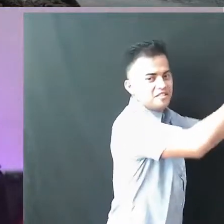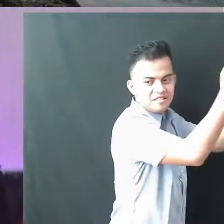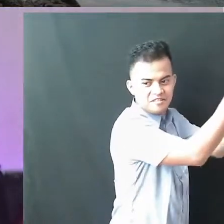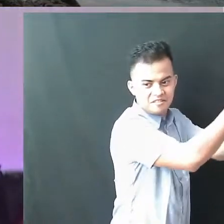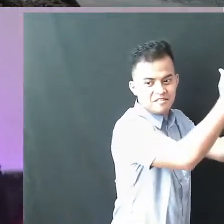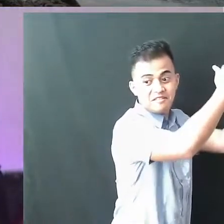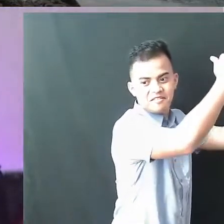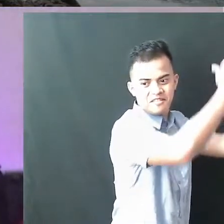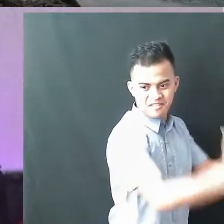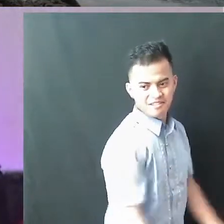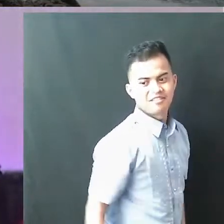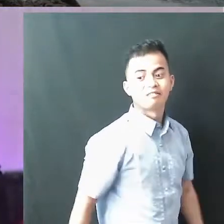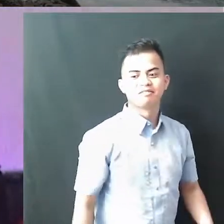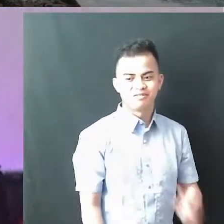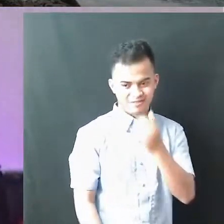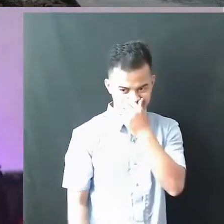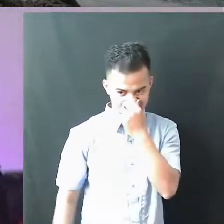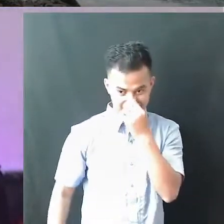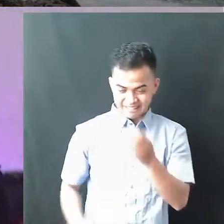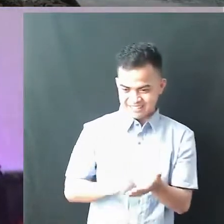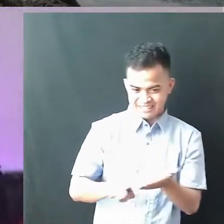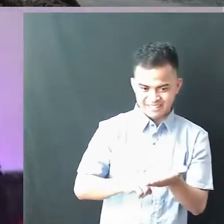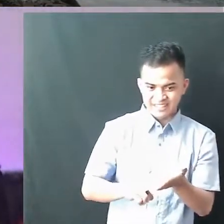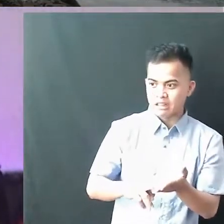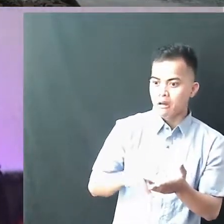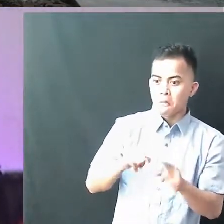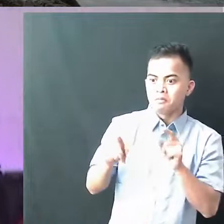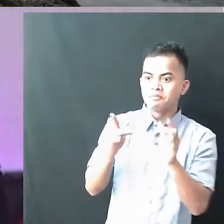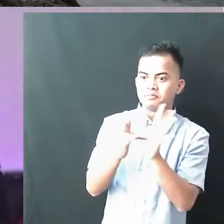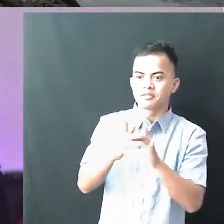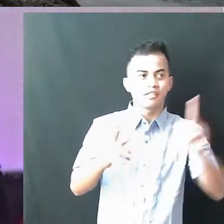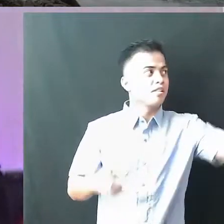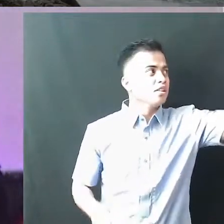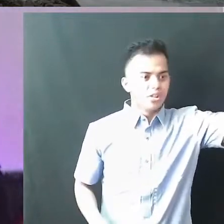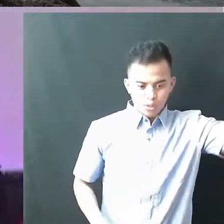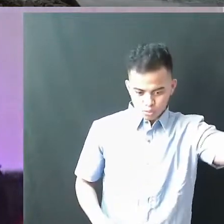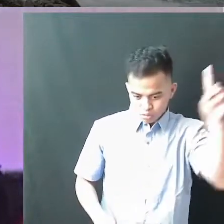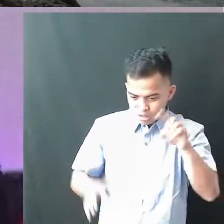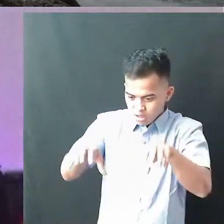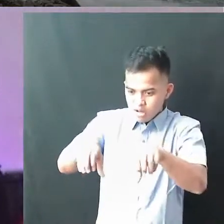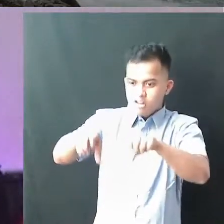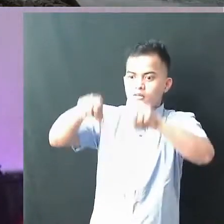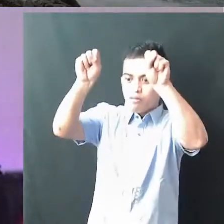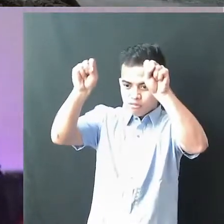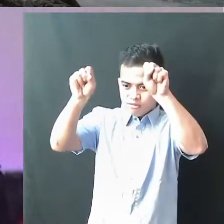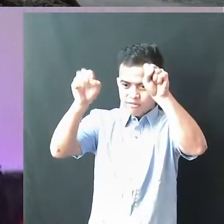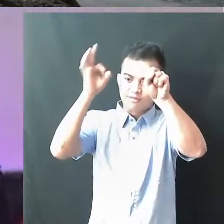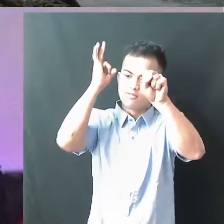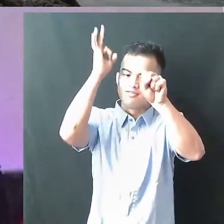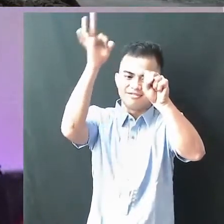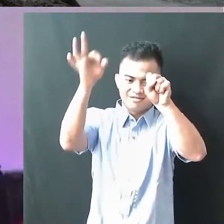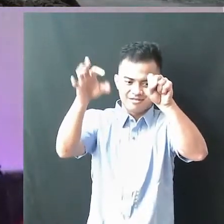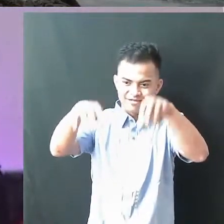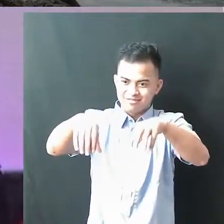nanhi sa akong kaugalingon arong haing ako atua usab kamu.